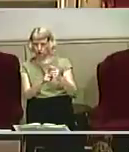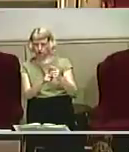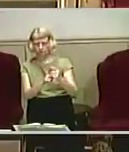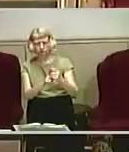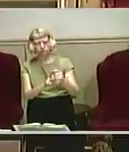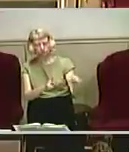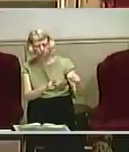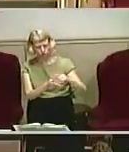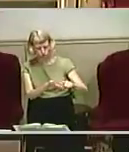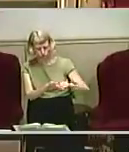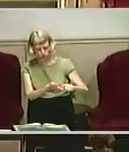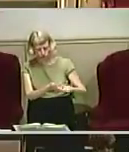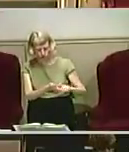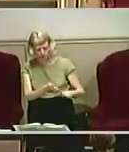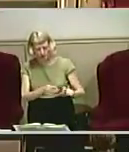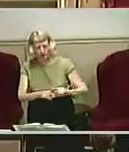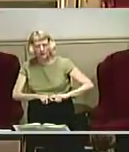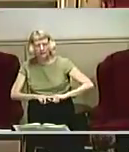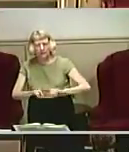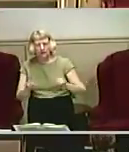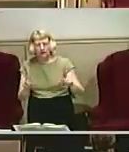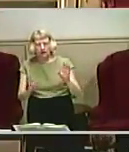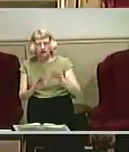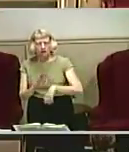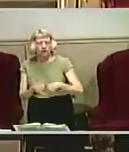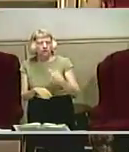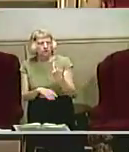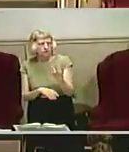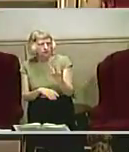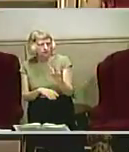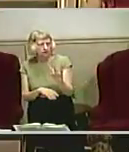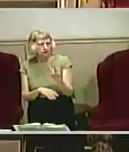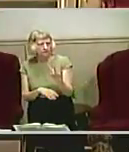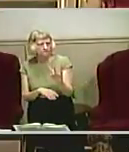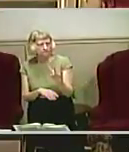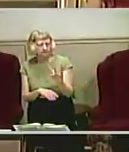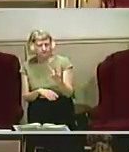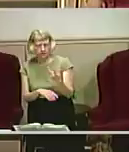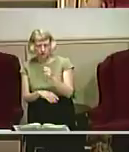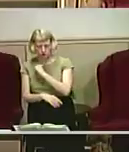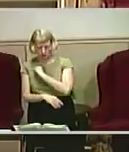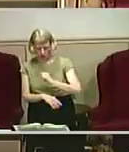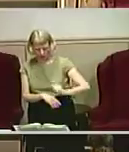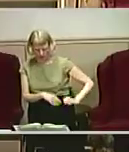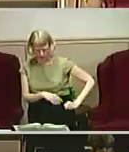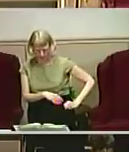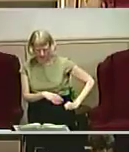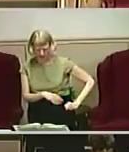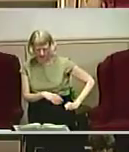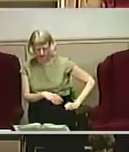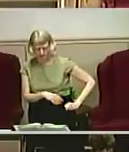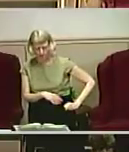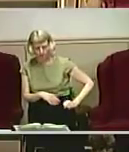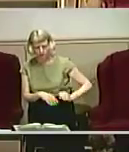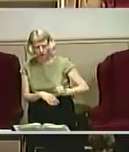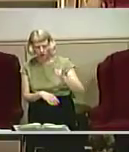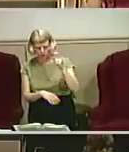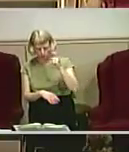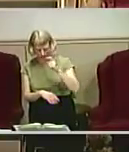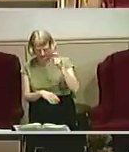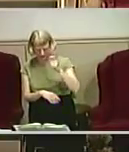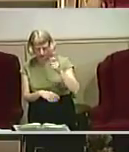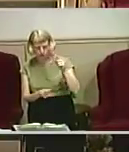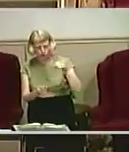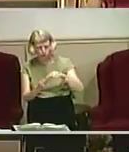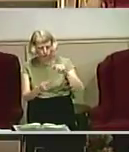this. But in chapter 3 here is Solomon spreading some wisdom down to his